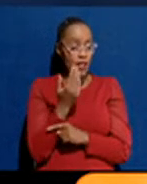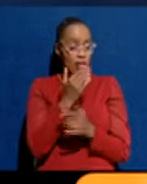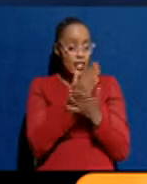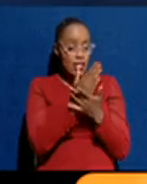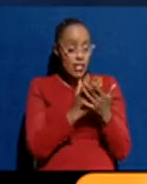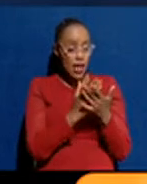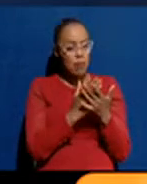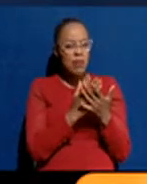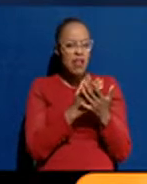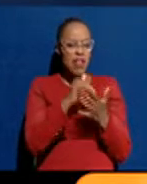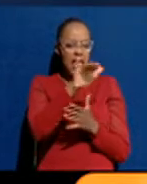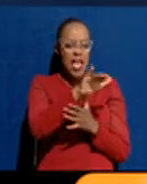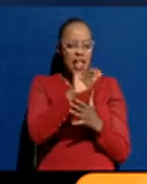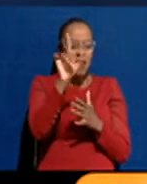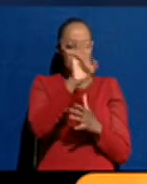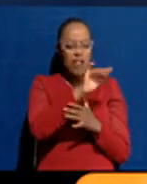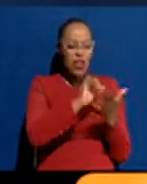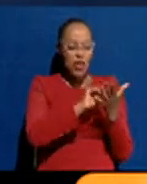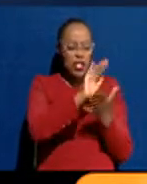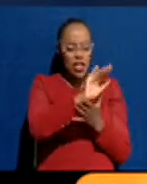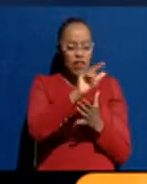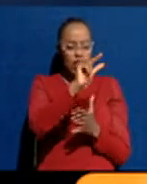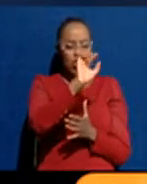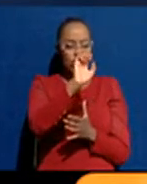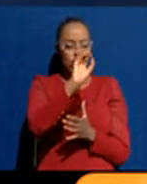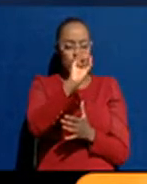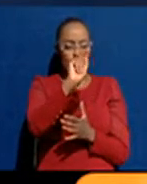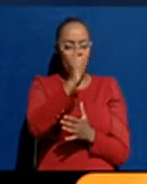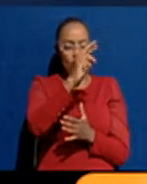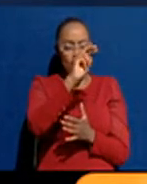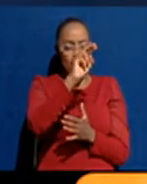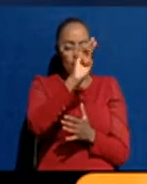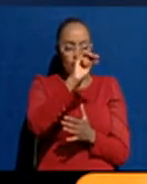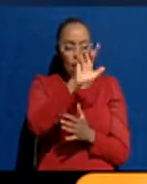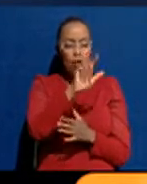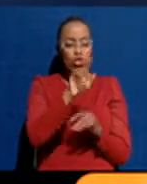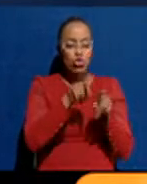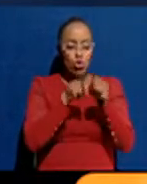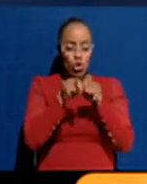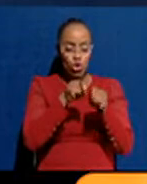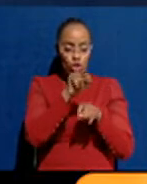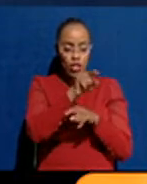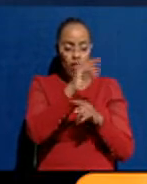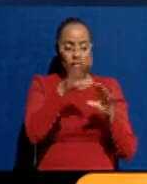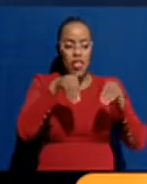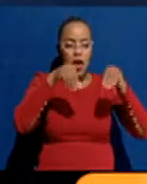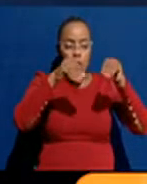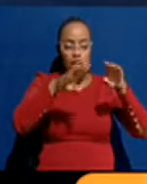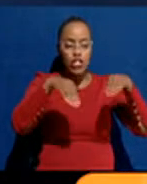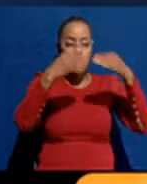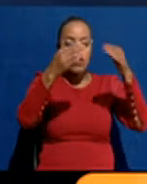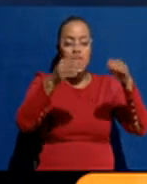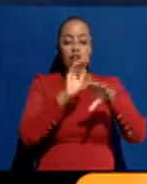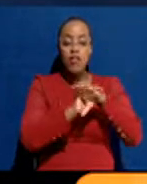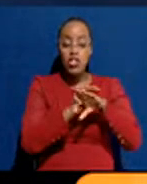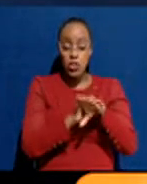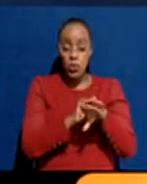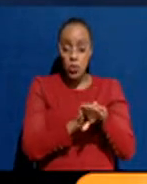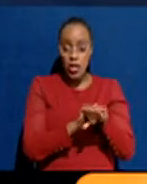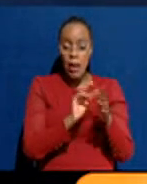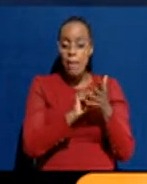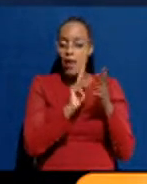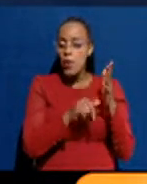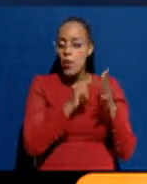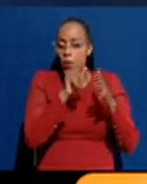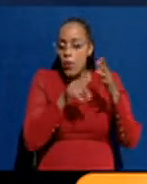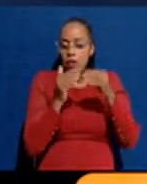of the day, you just have to dispatch the thermos to maintain the voltage levels so that the quality of supply is actually improved in those areas. So what really